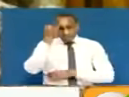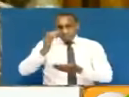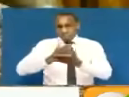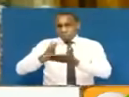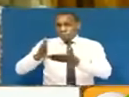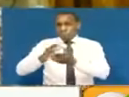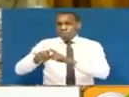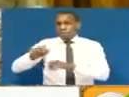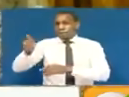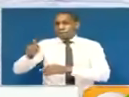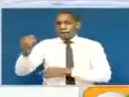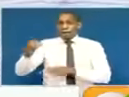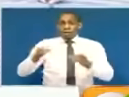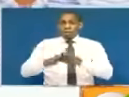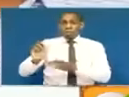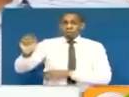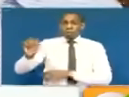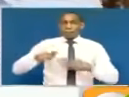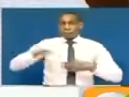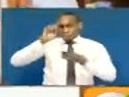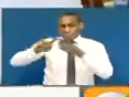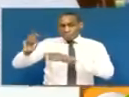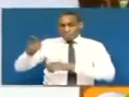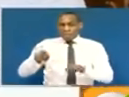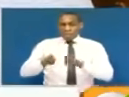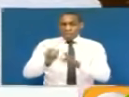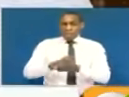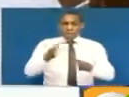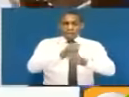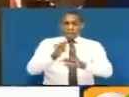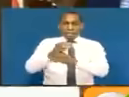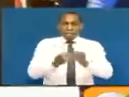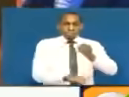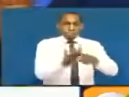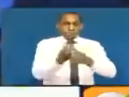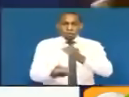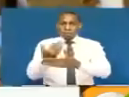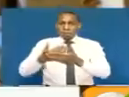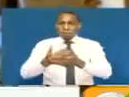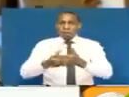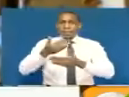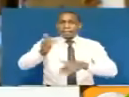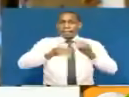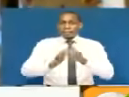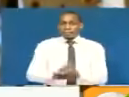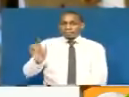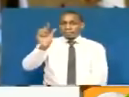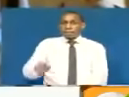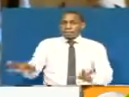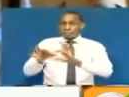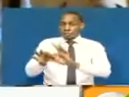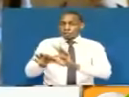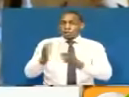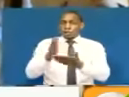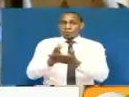with the various like-minded parties and presidential hopefuls as alliances begin to form ahead of the next polls. With regional unity